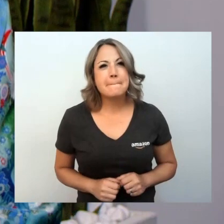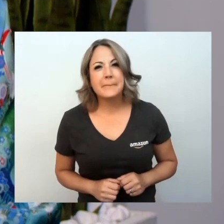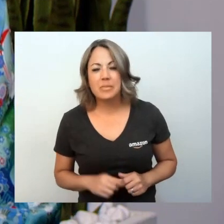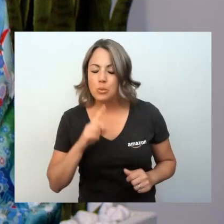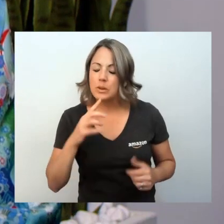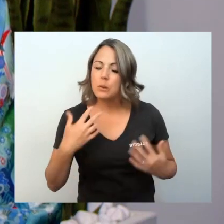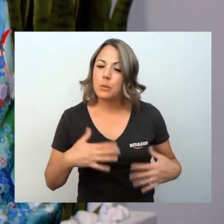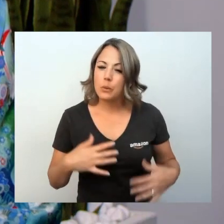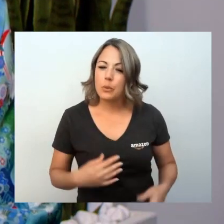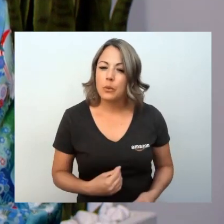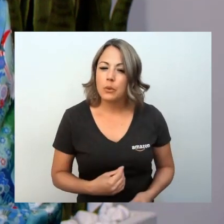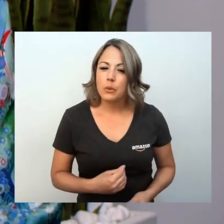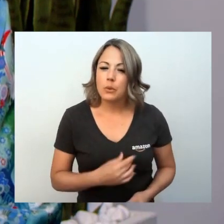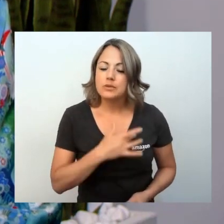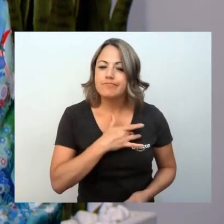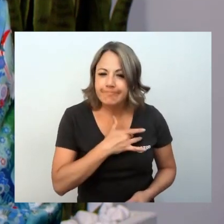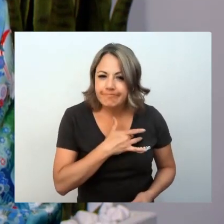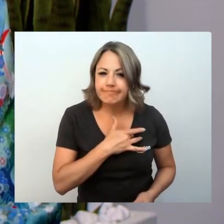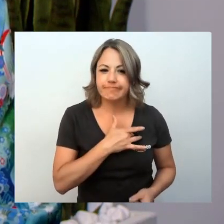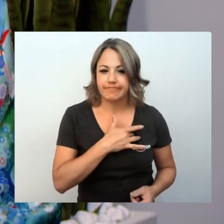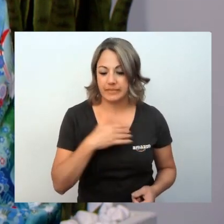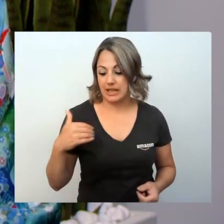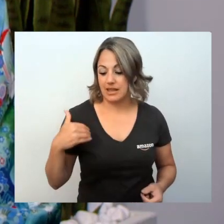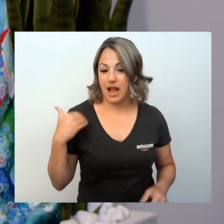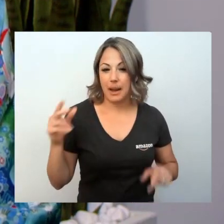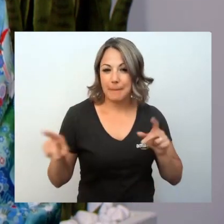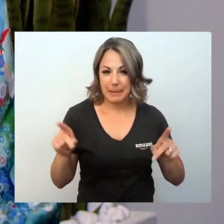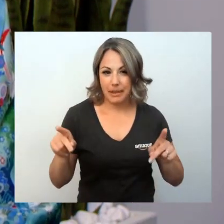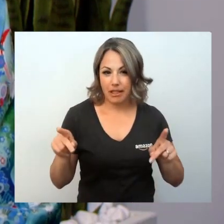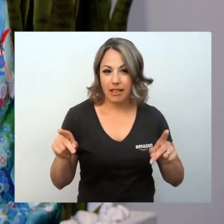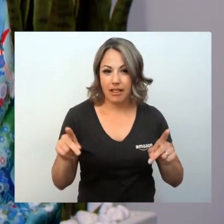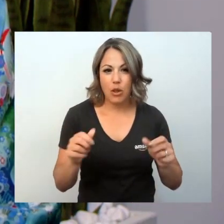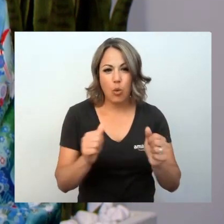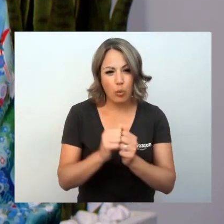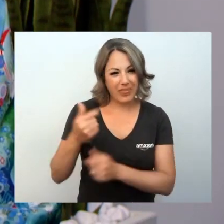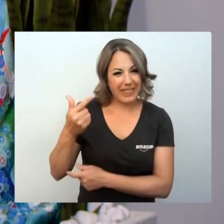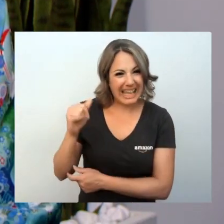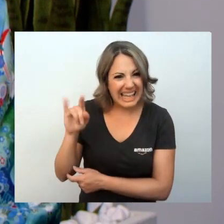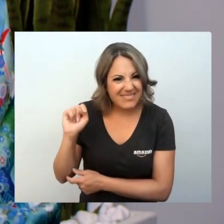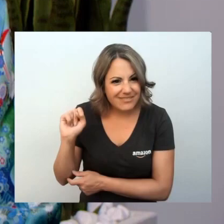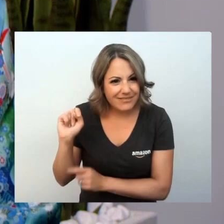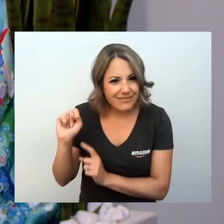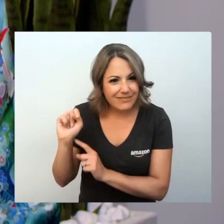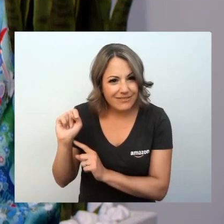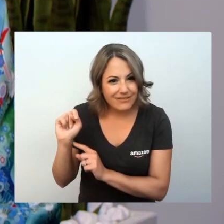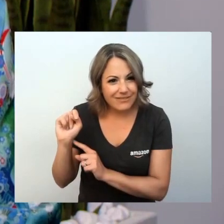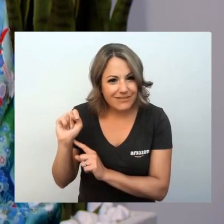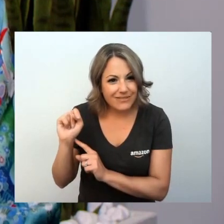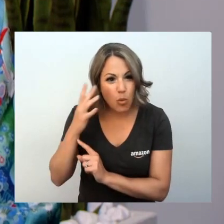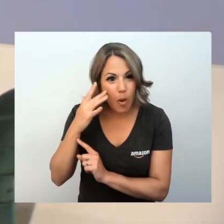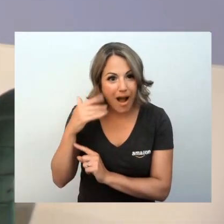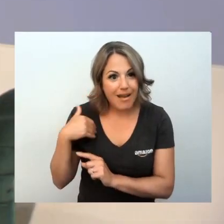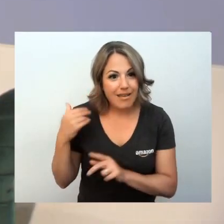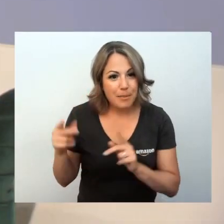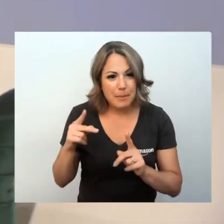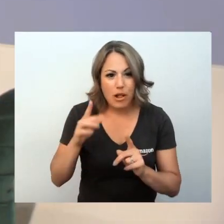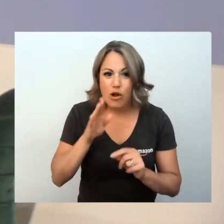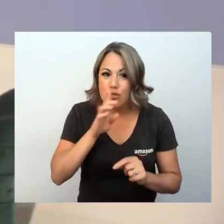really special about young people with gifts. Because